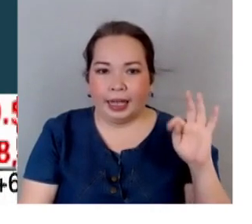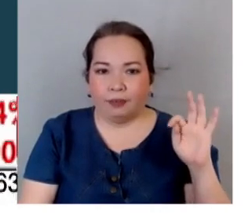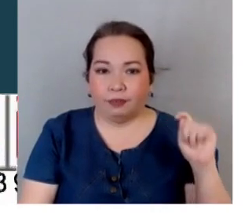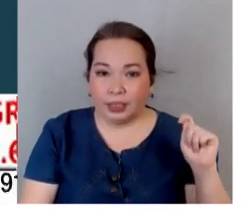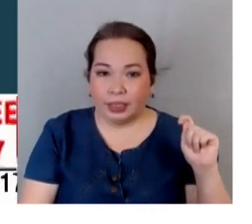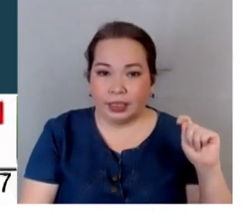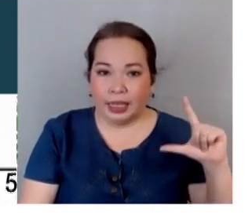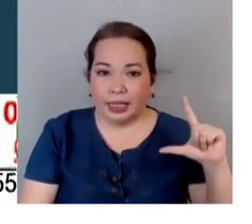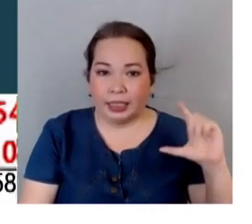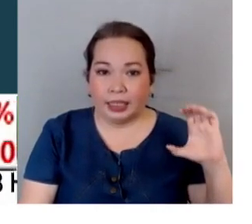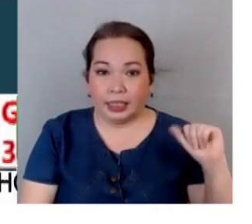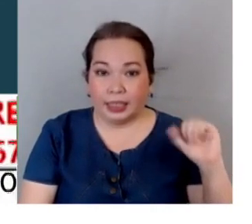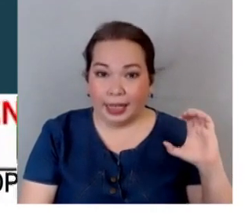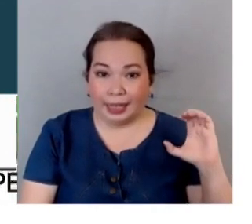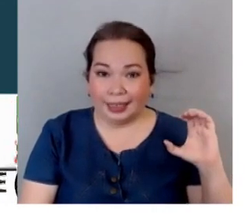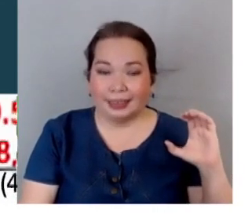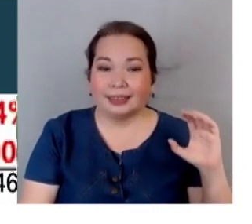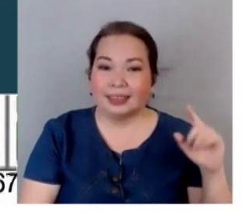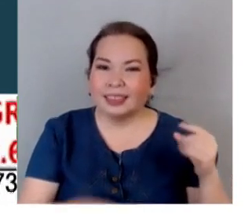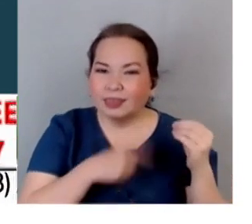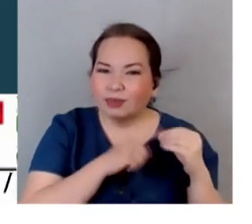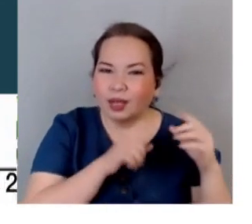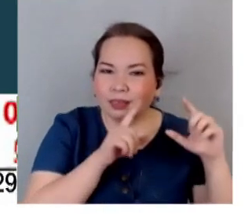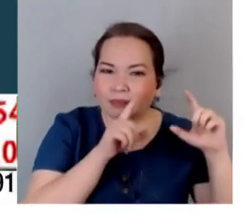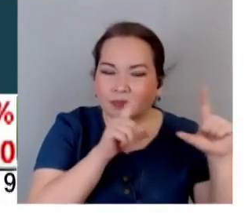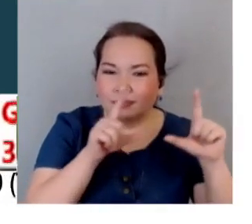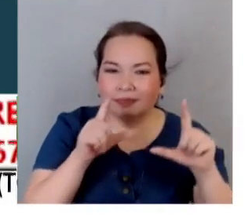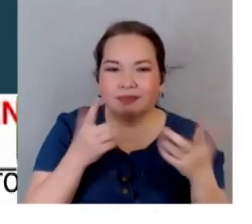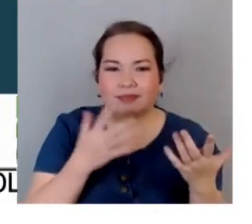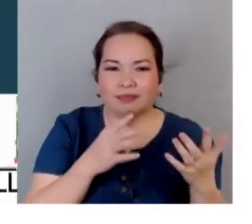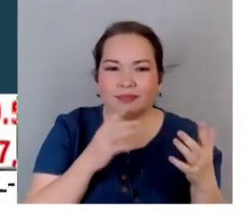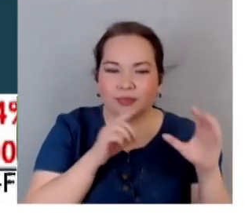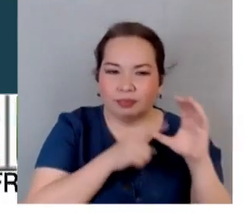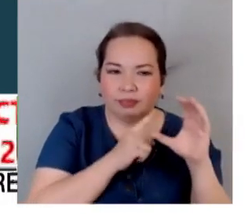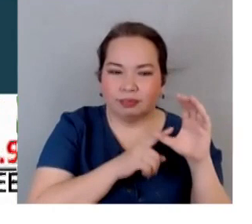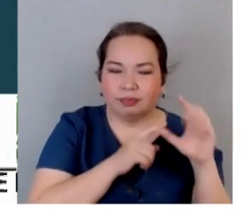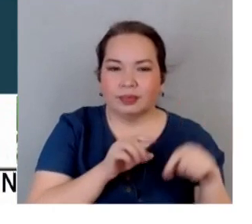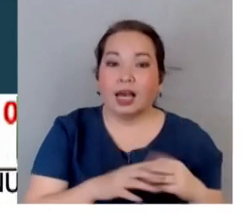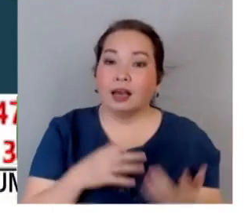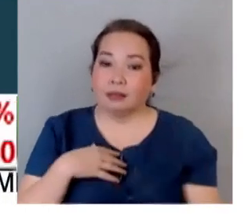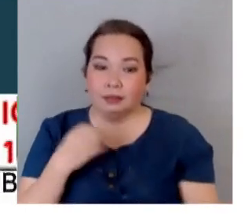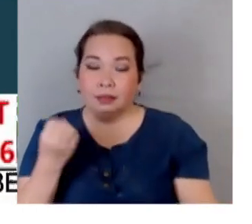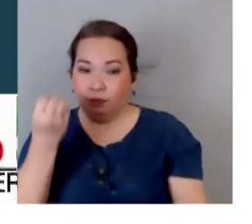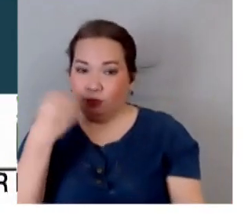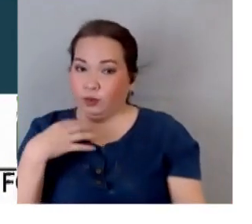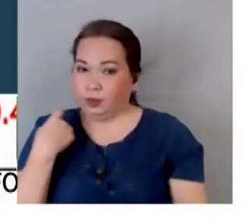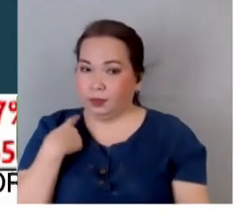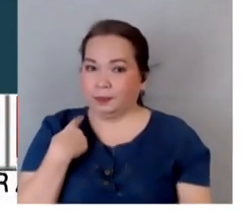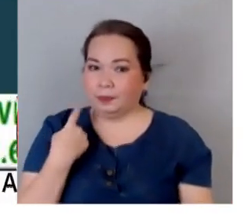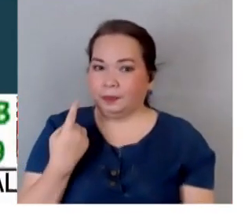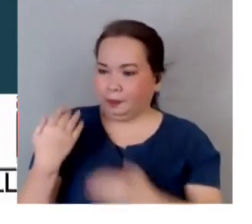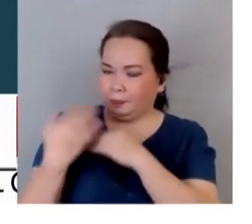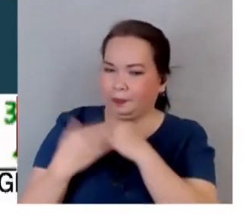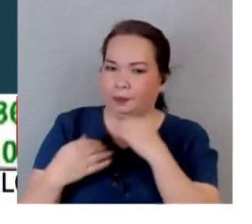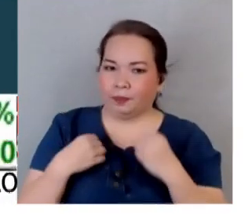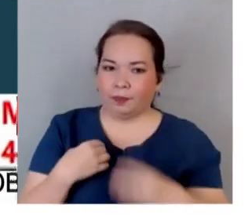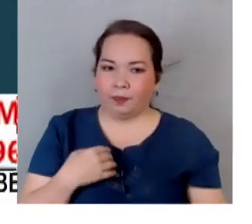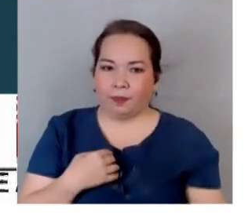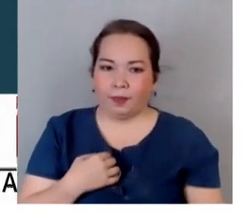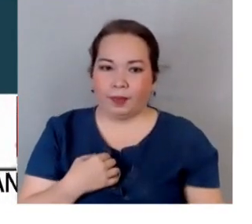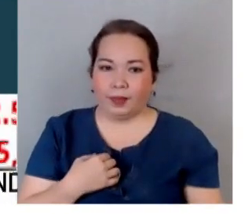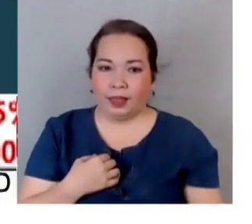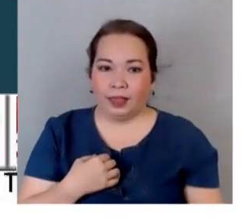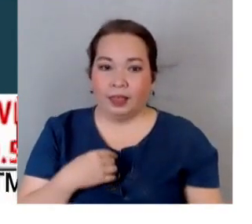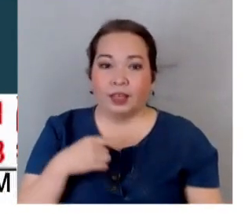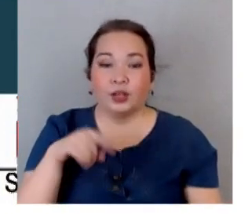you've been getting regarding that? Well, I was just told today that somebody called me up and said that medyo pinagkakaguluhan na